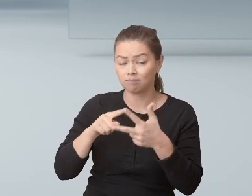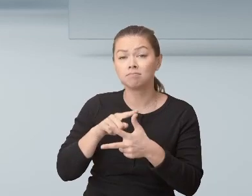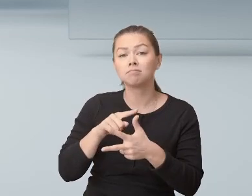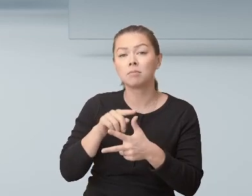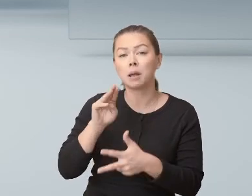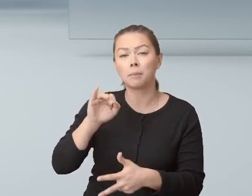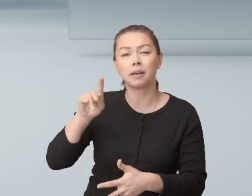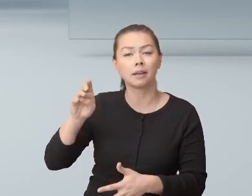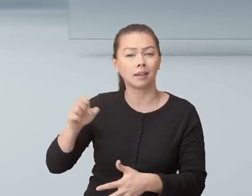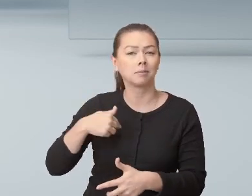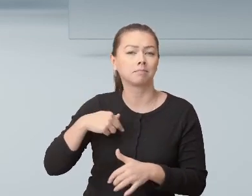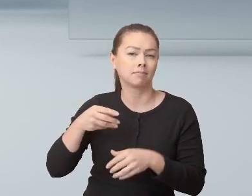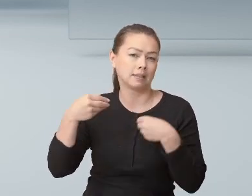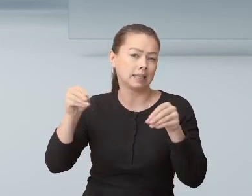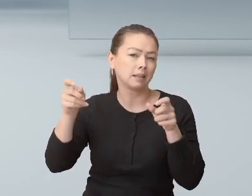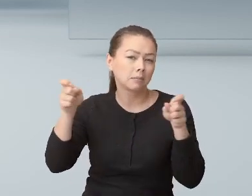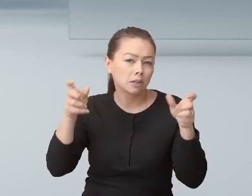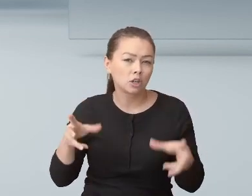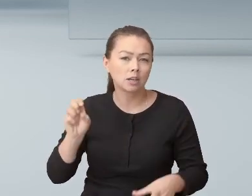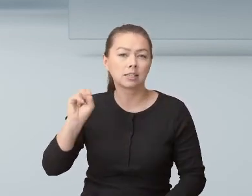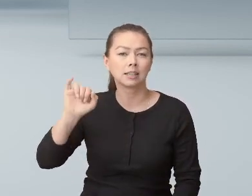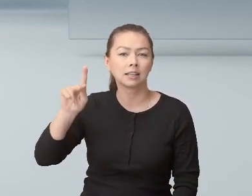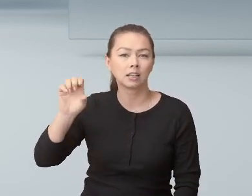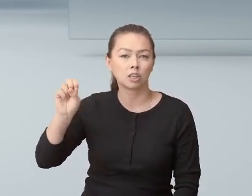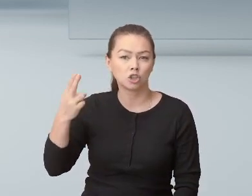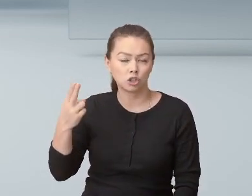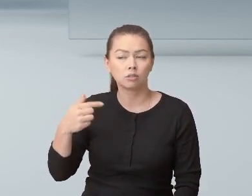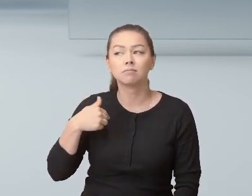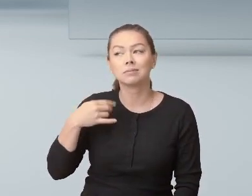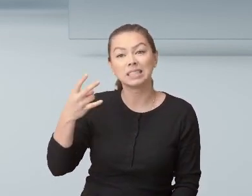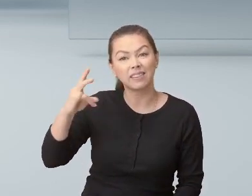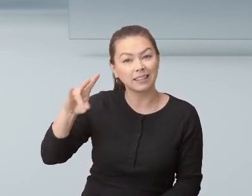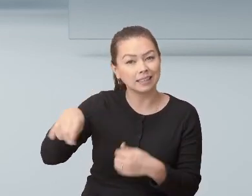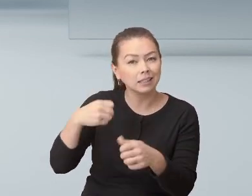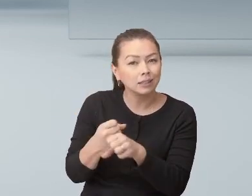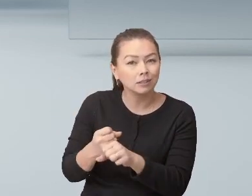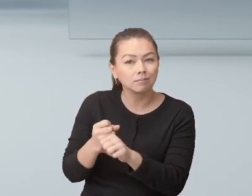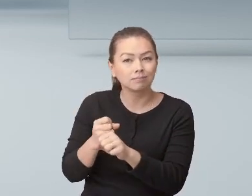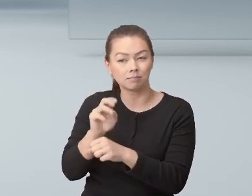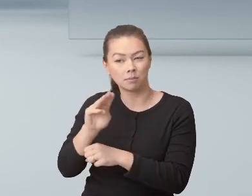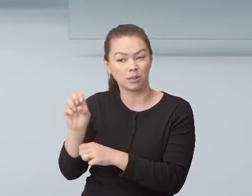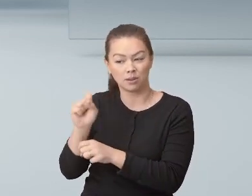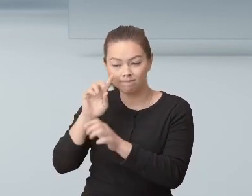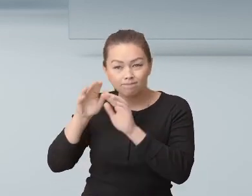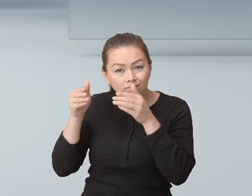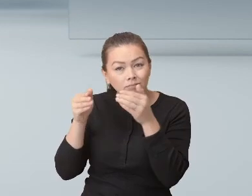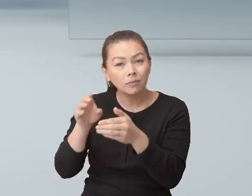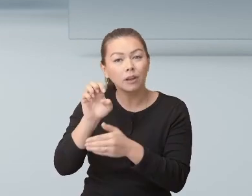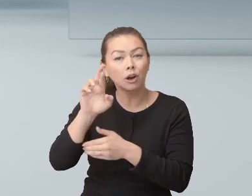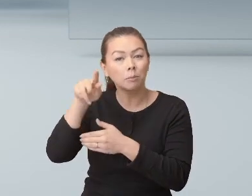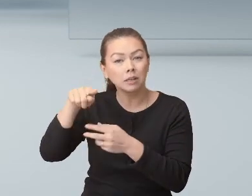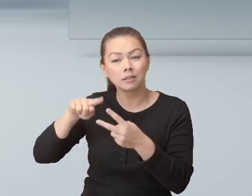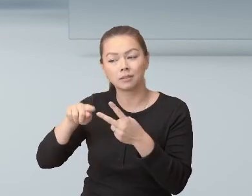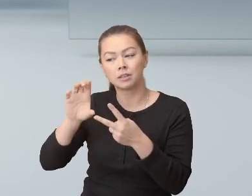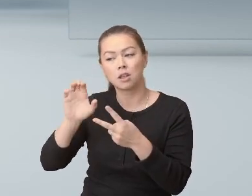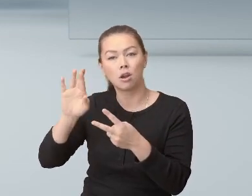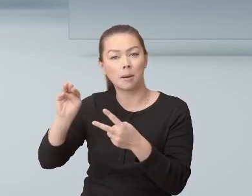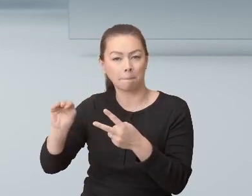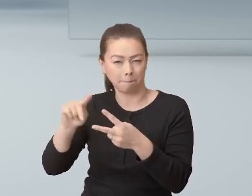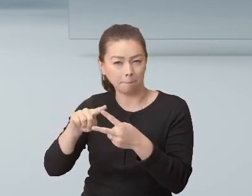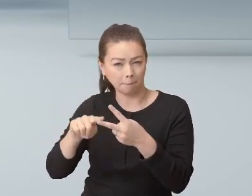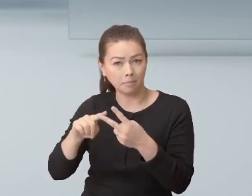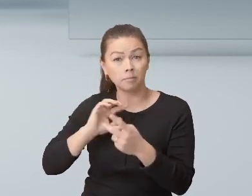my 17th year in the Microsoft channel, focusing on ERP and CRM solutions. Zach, would you like to go next, introducing